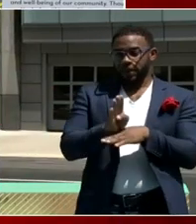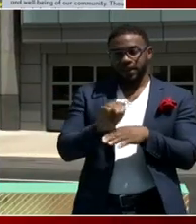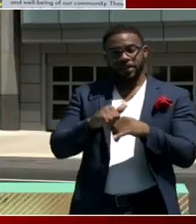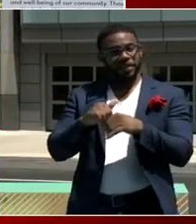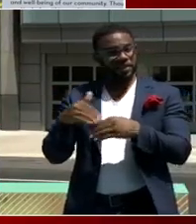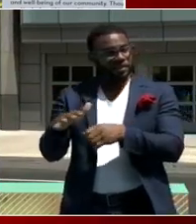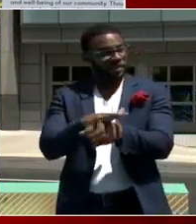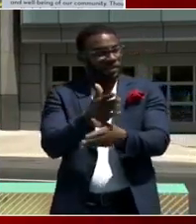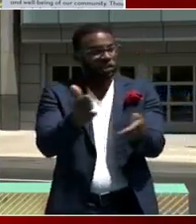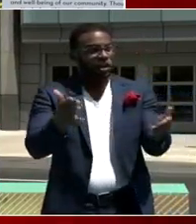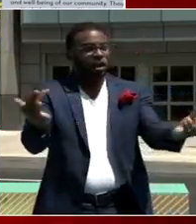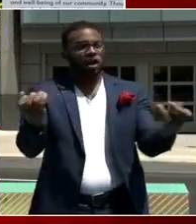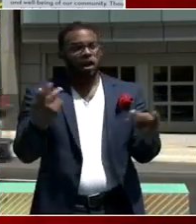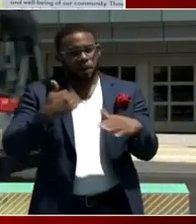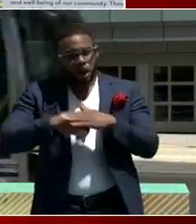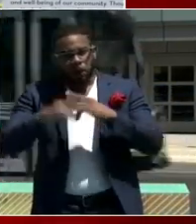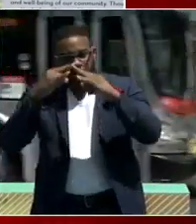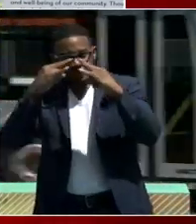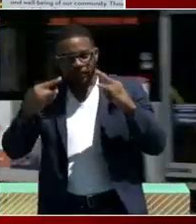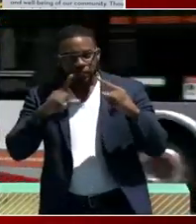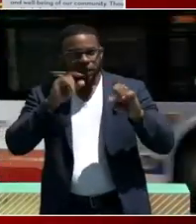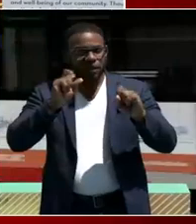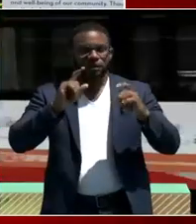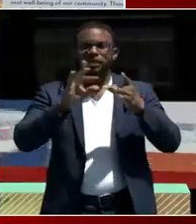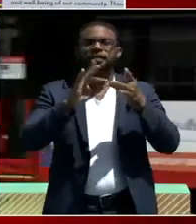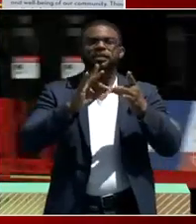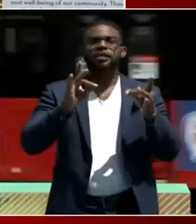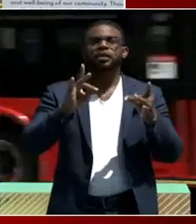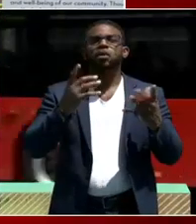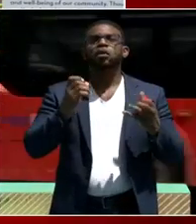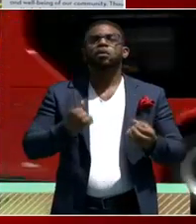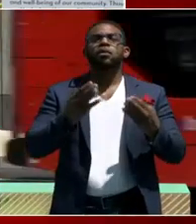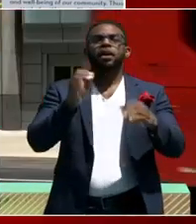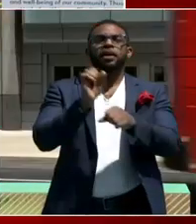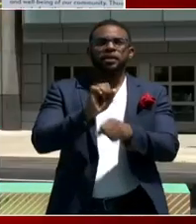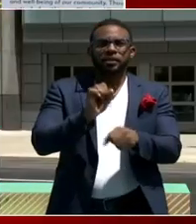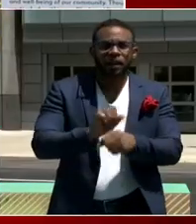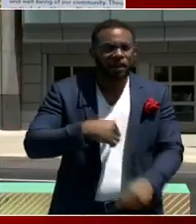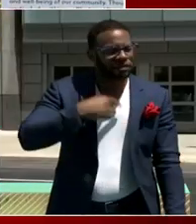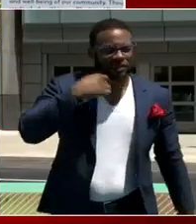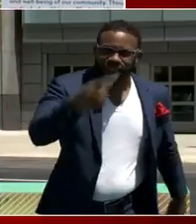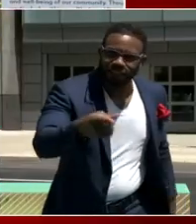this district to come under the tent to be able to say, we want you to provide jobs. I'm